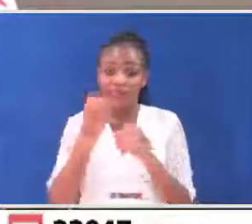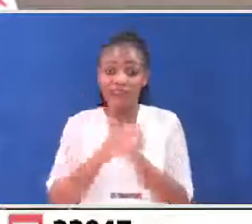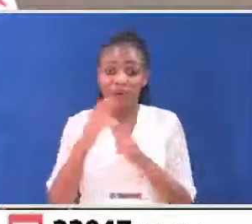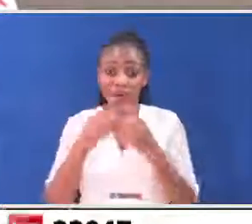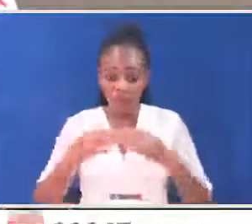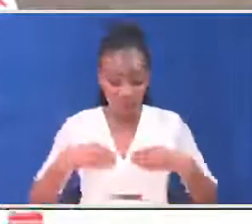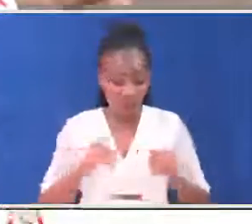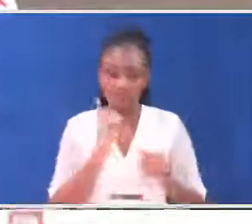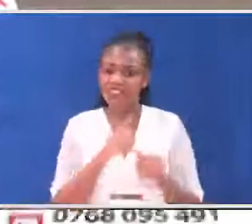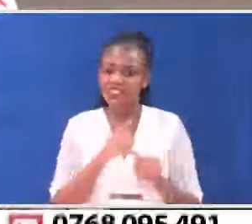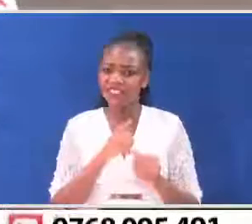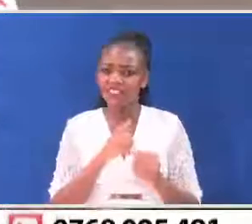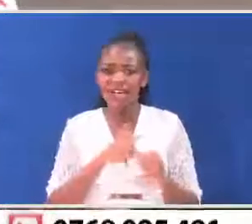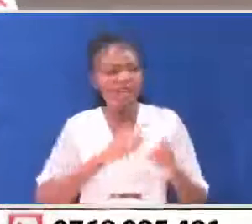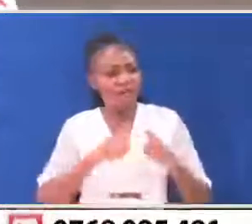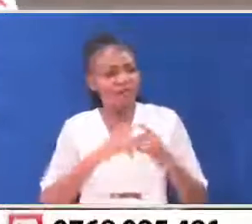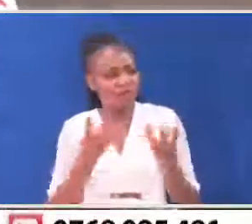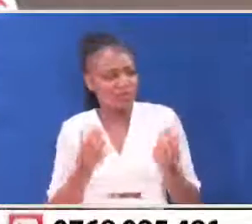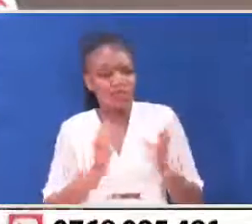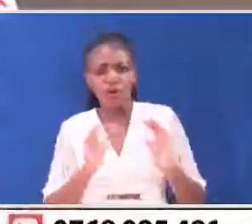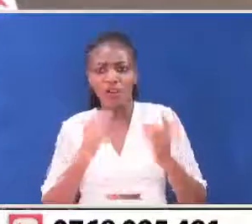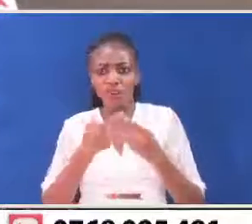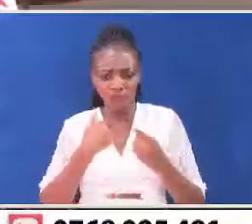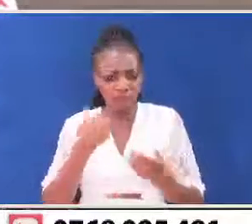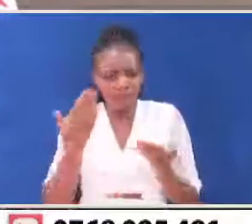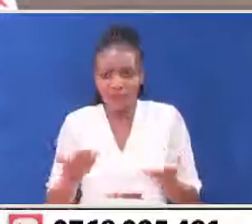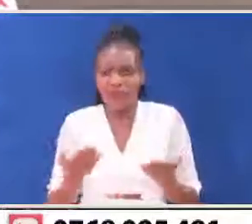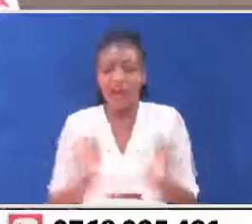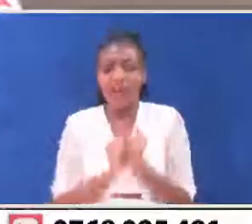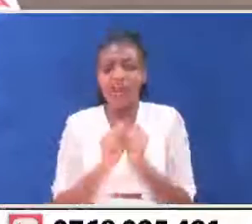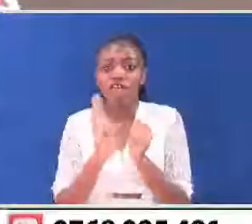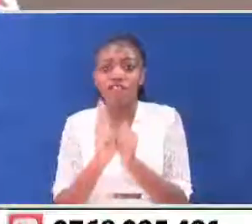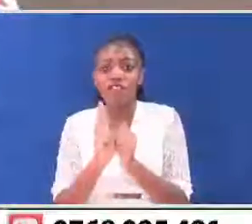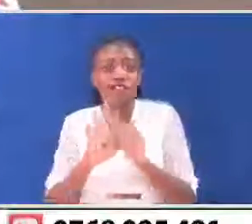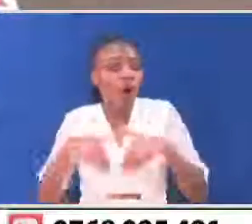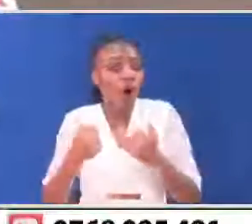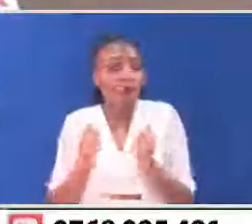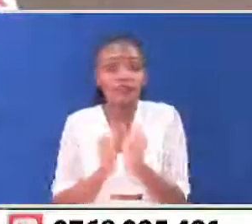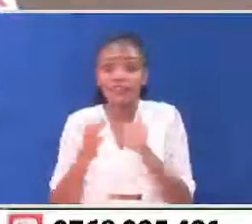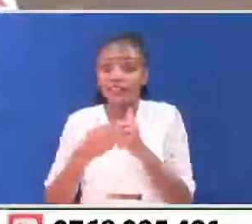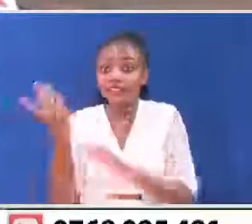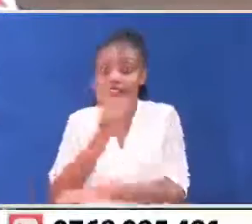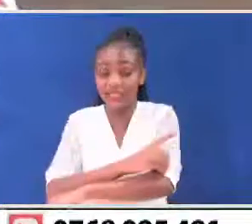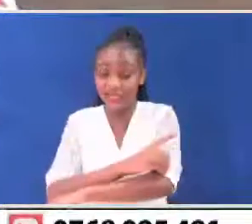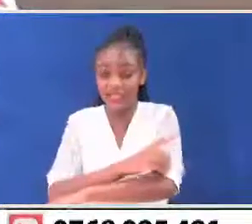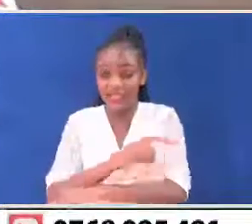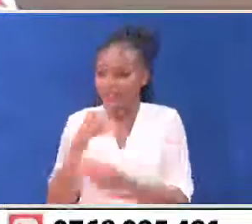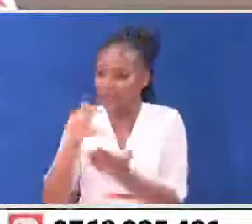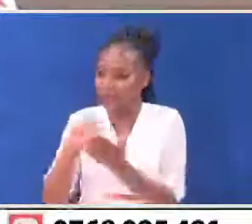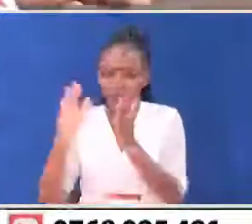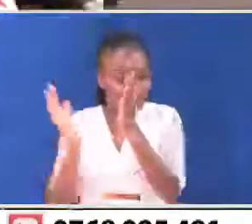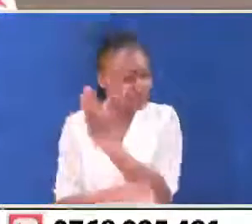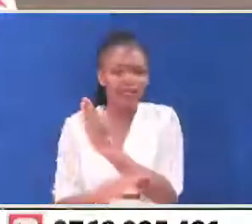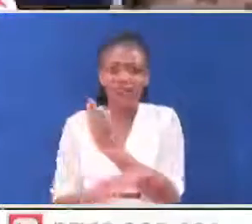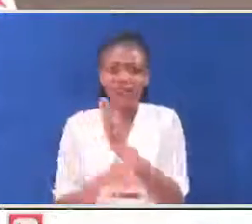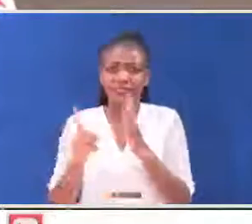easy, but here I am. For 14 days, 17, 18 days, it wasn't easy. It